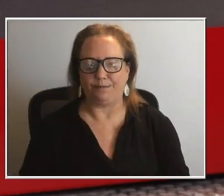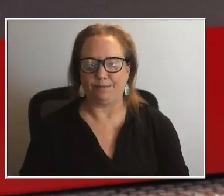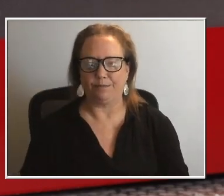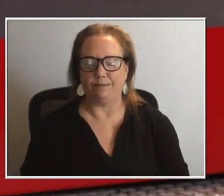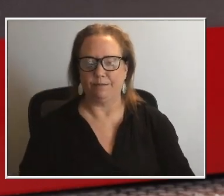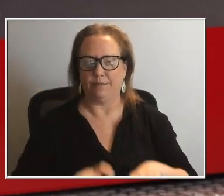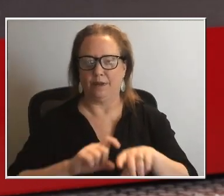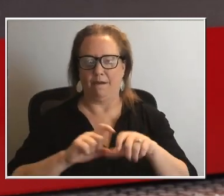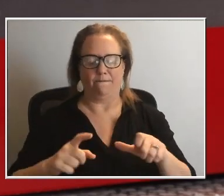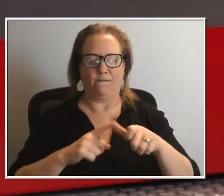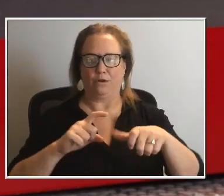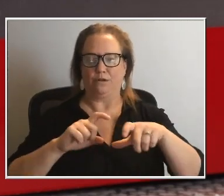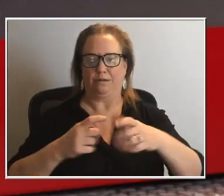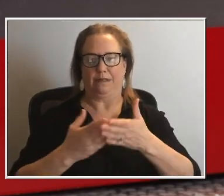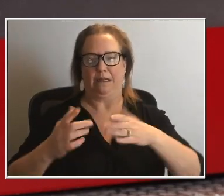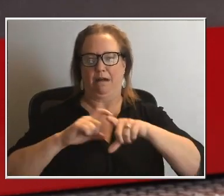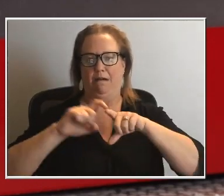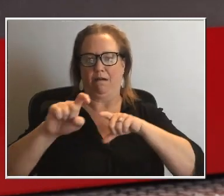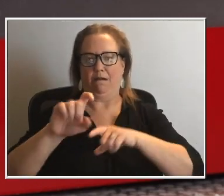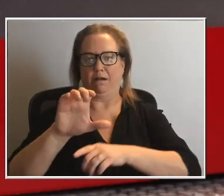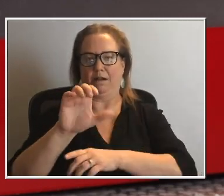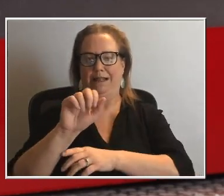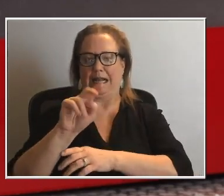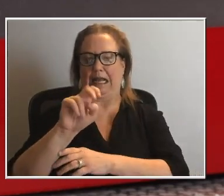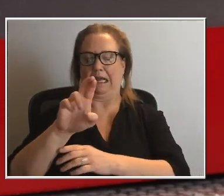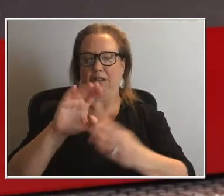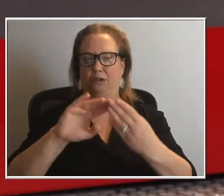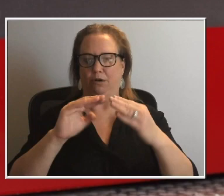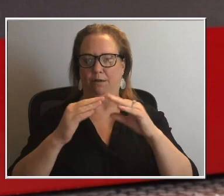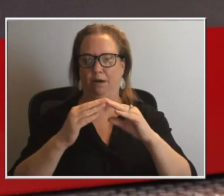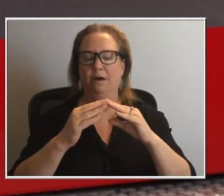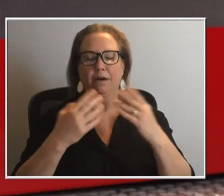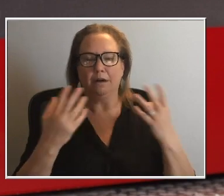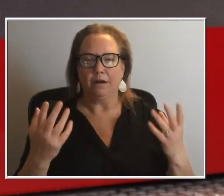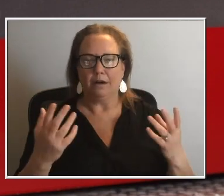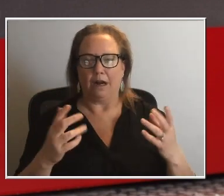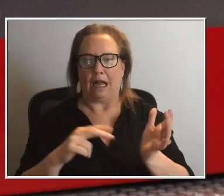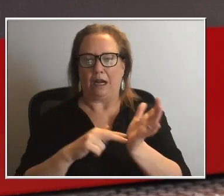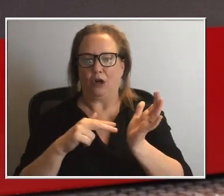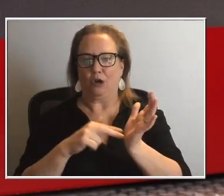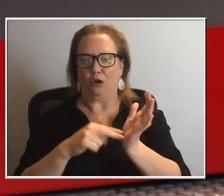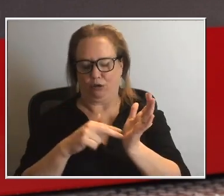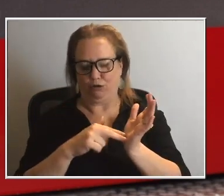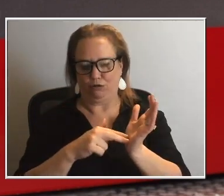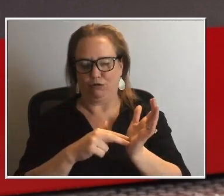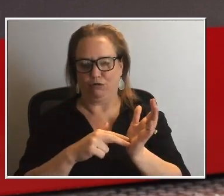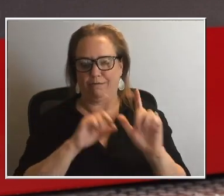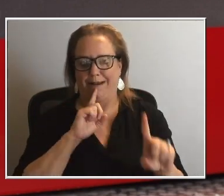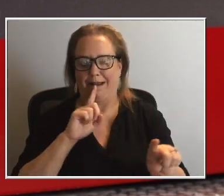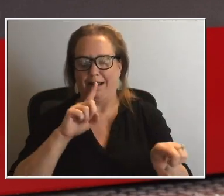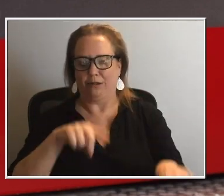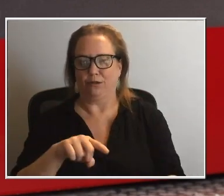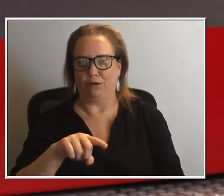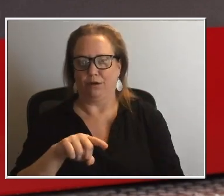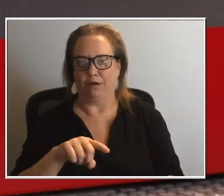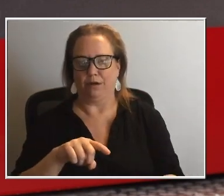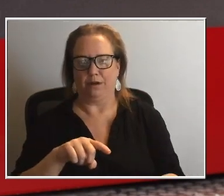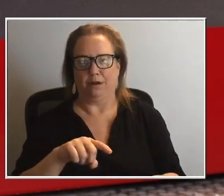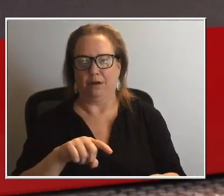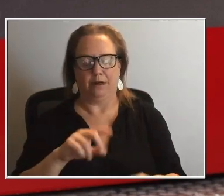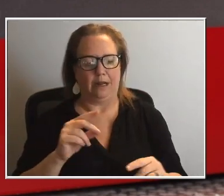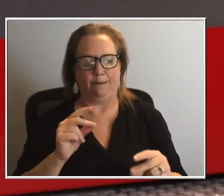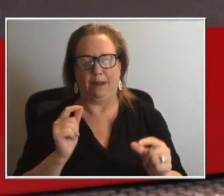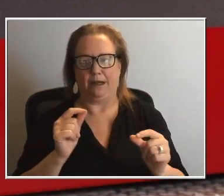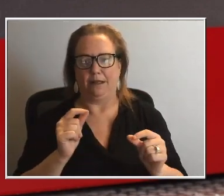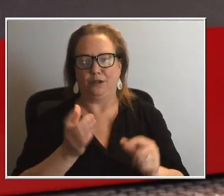did was call the cancer number, and then I had a nurse on the other end, and she was like immediately there for